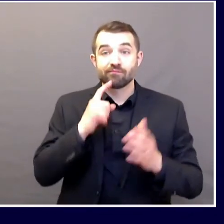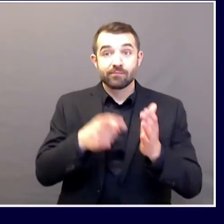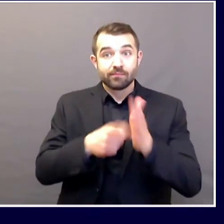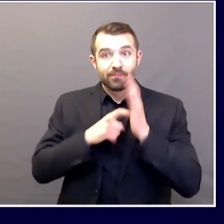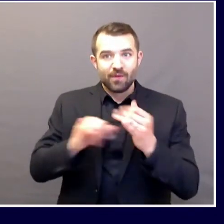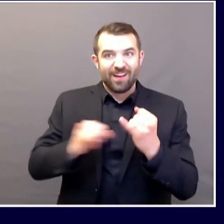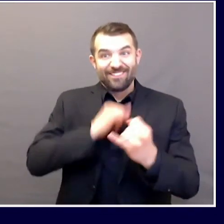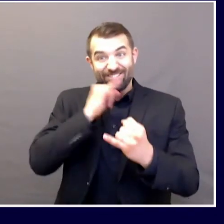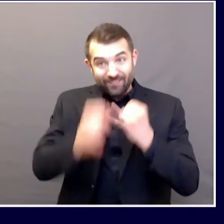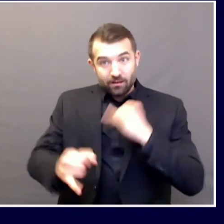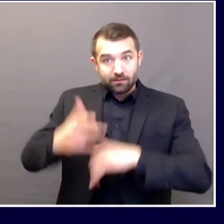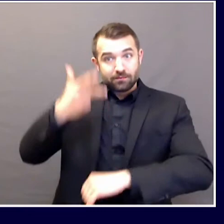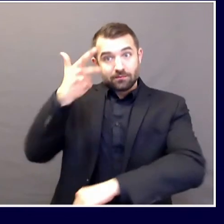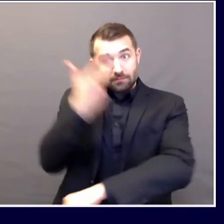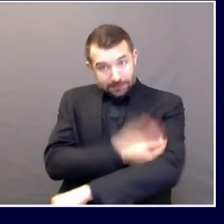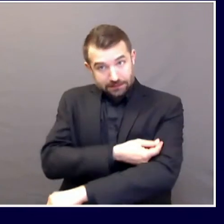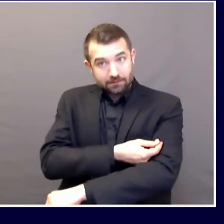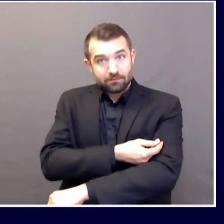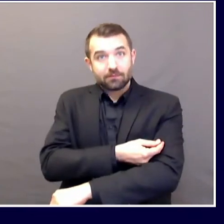being fully vaccinated.